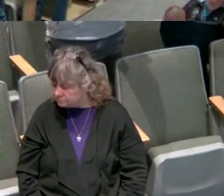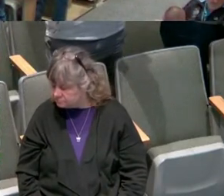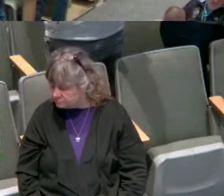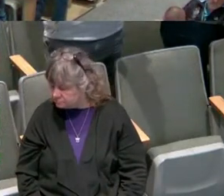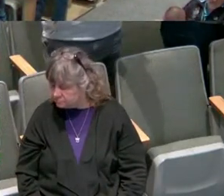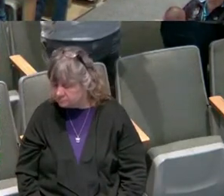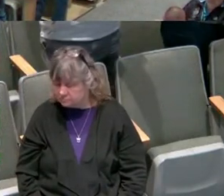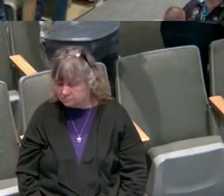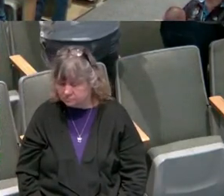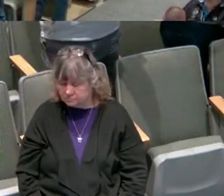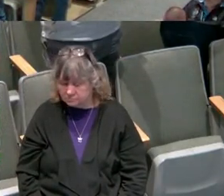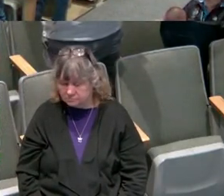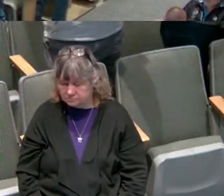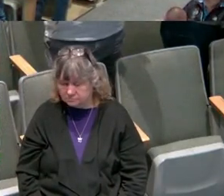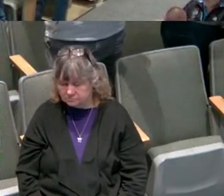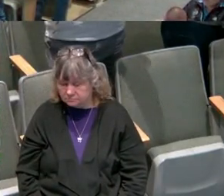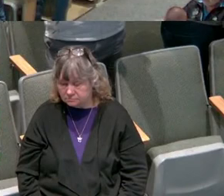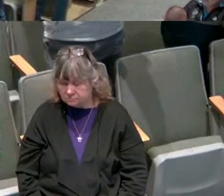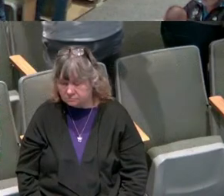foreign